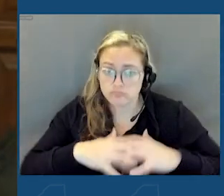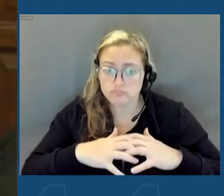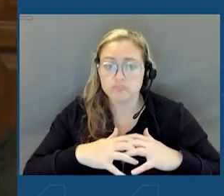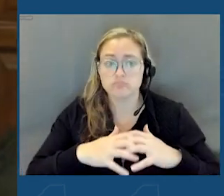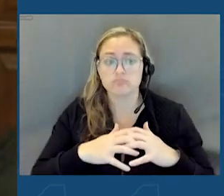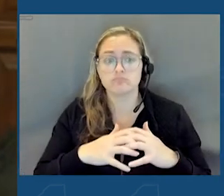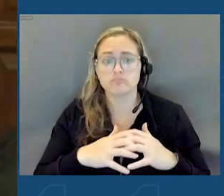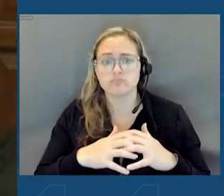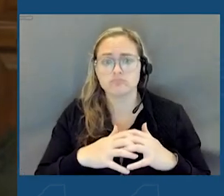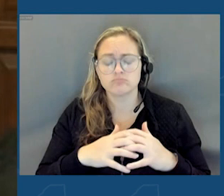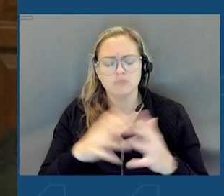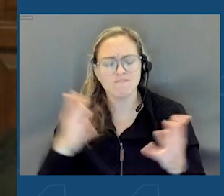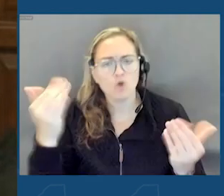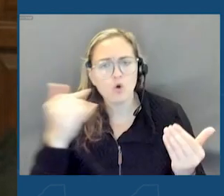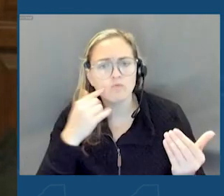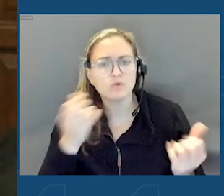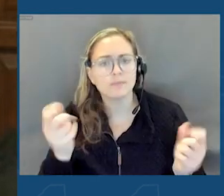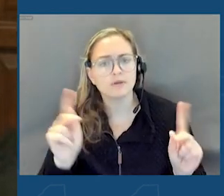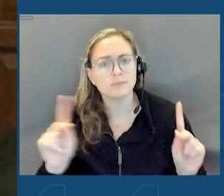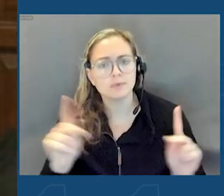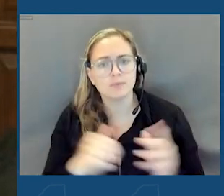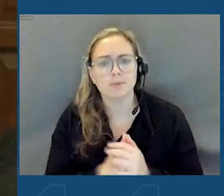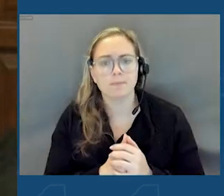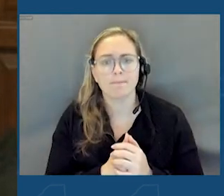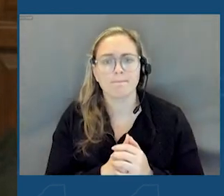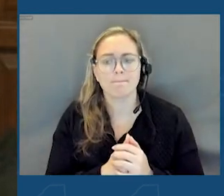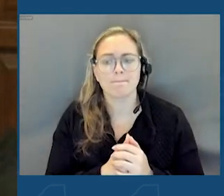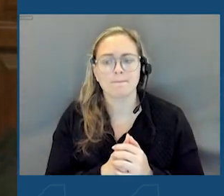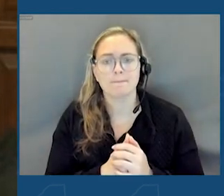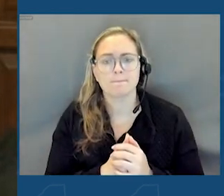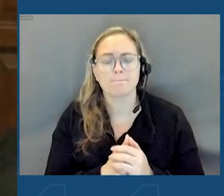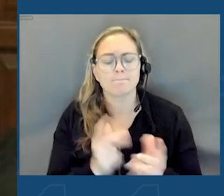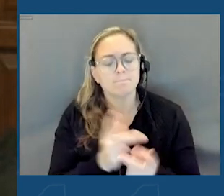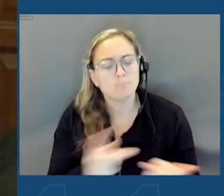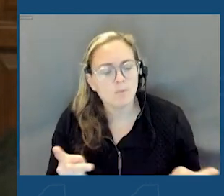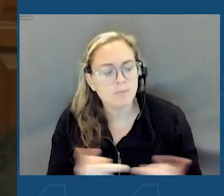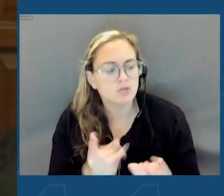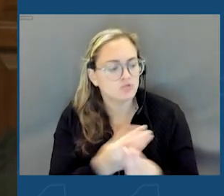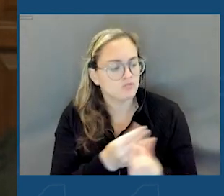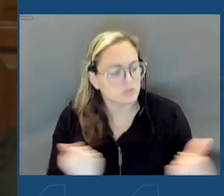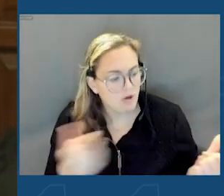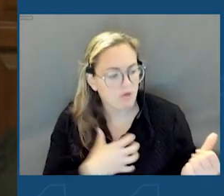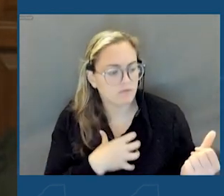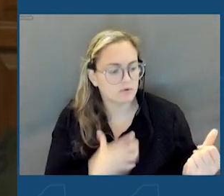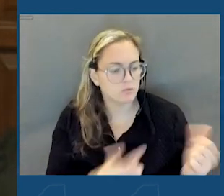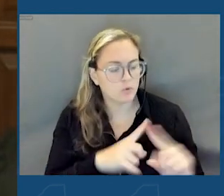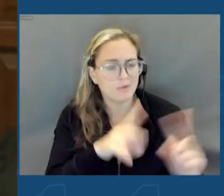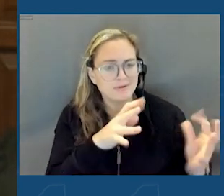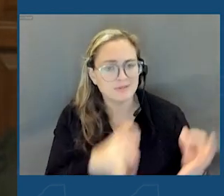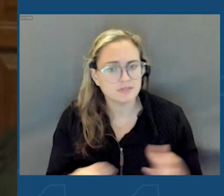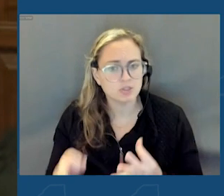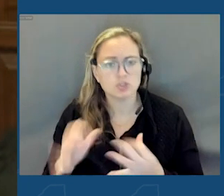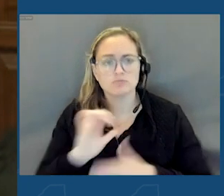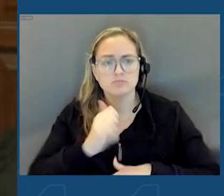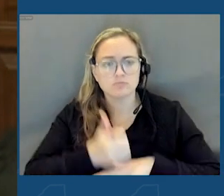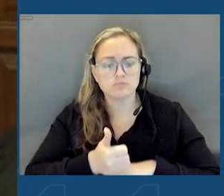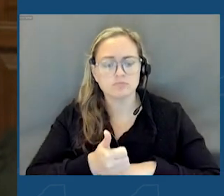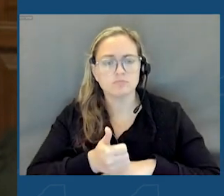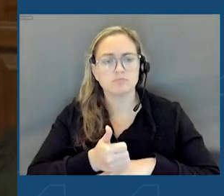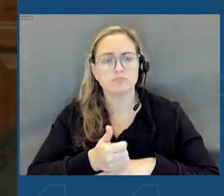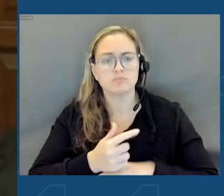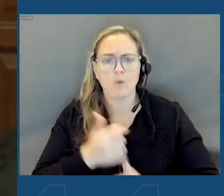for so many people, a place that disputes that can be resolved, but also decisions are made that are going to help